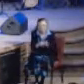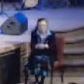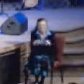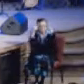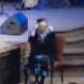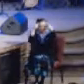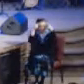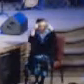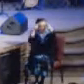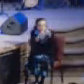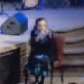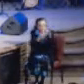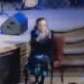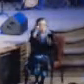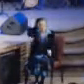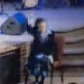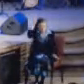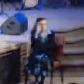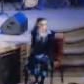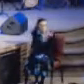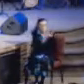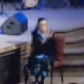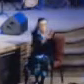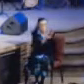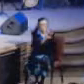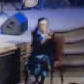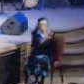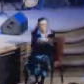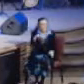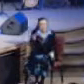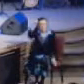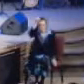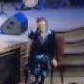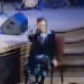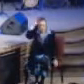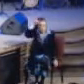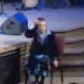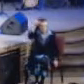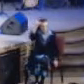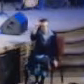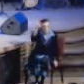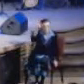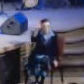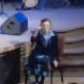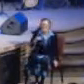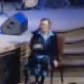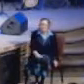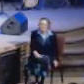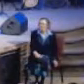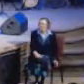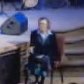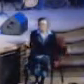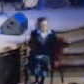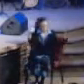theocracy means it is God ruled. It is God governed. Amen? This attack on